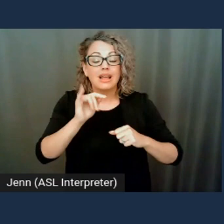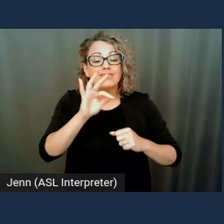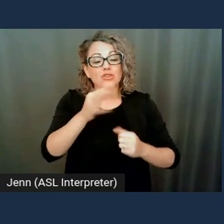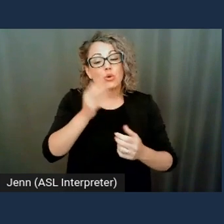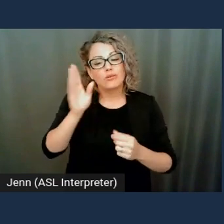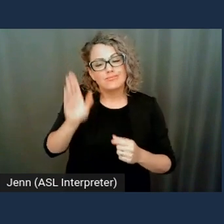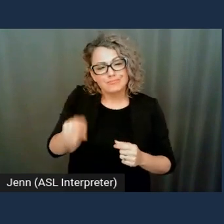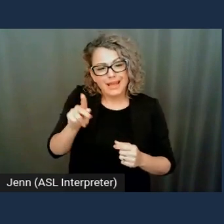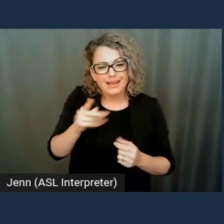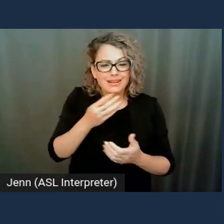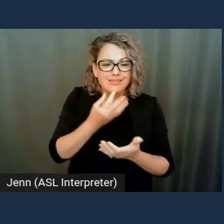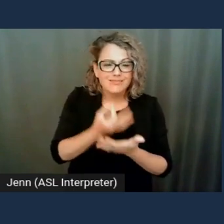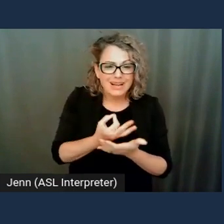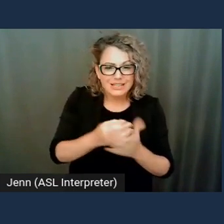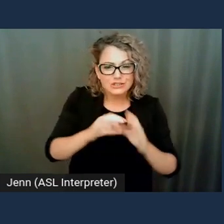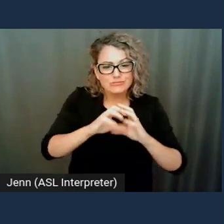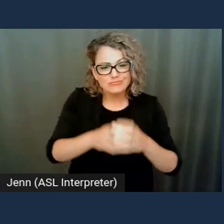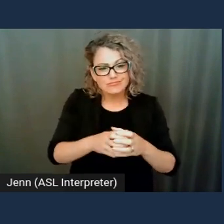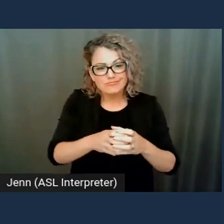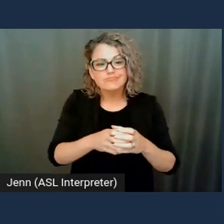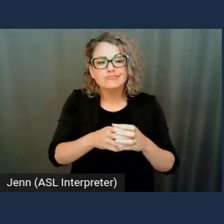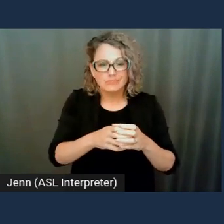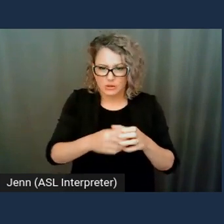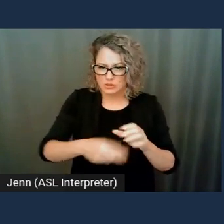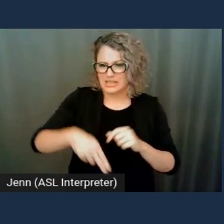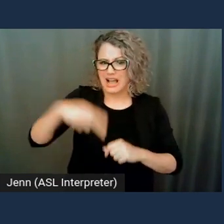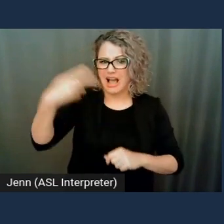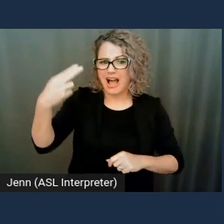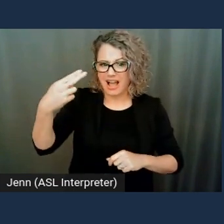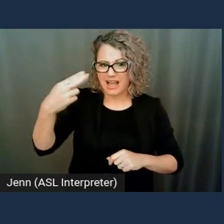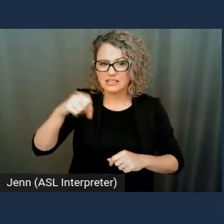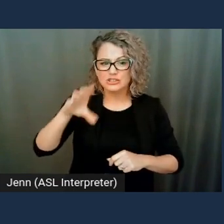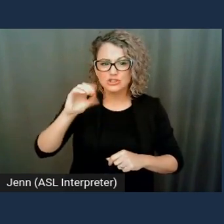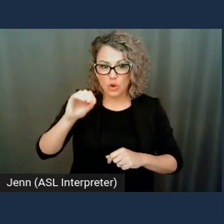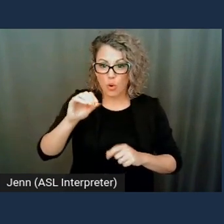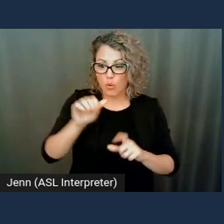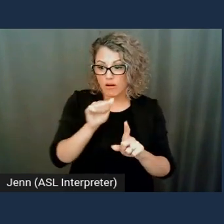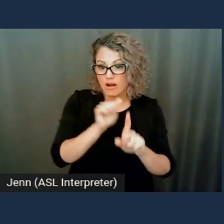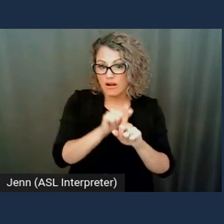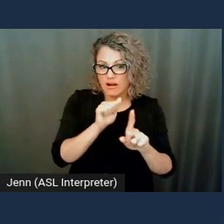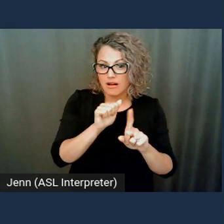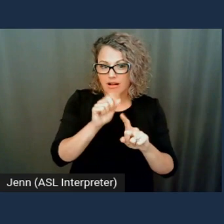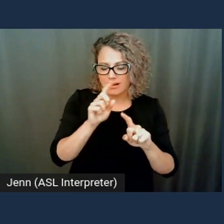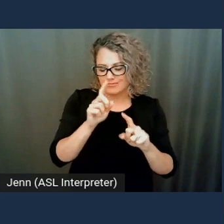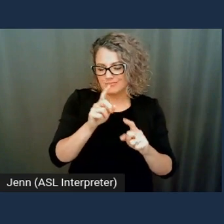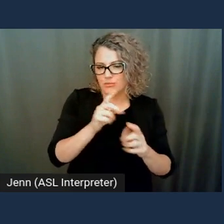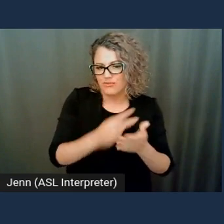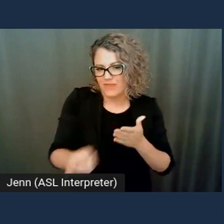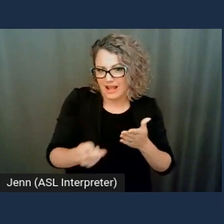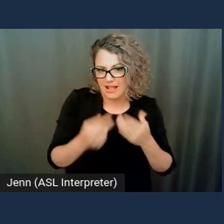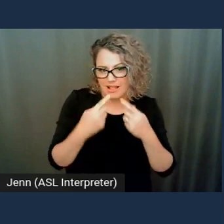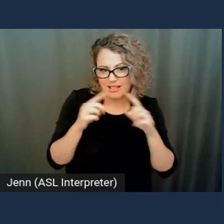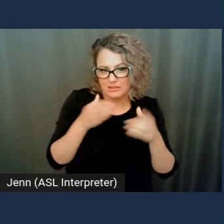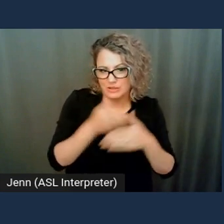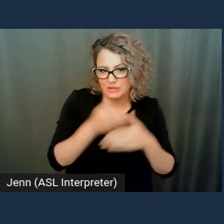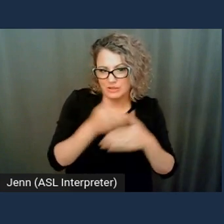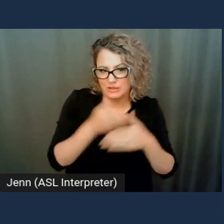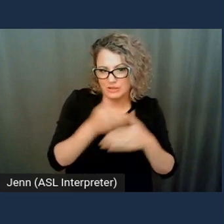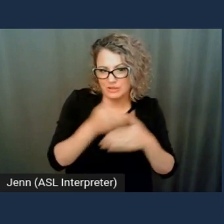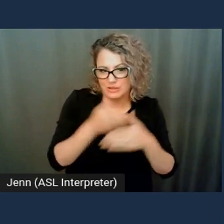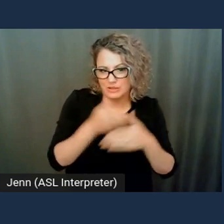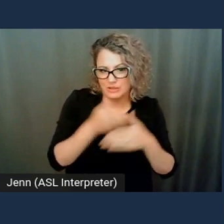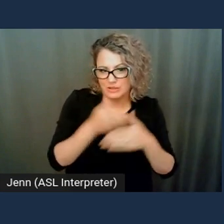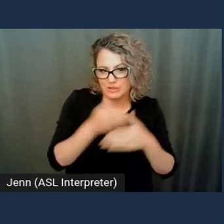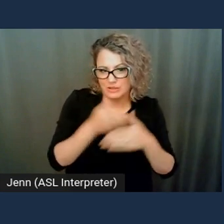high enough value so that imposters doesn't get through. The other setting related to this is the authentication